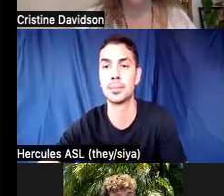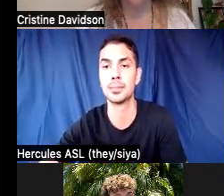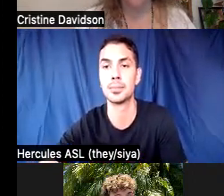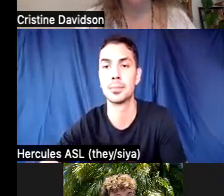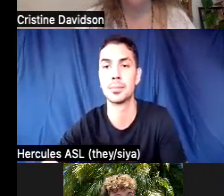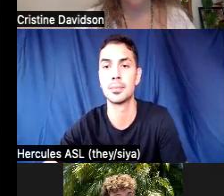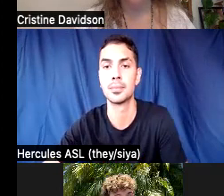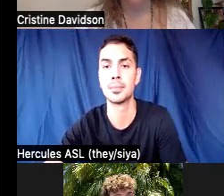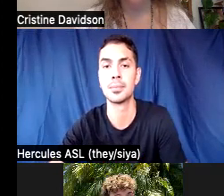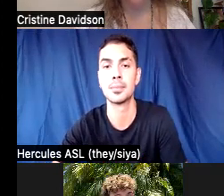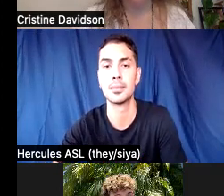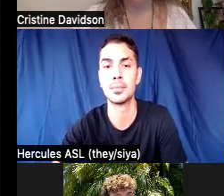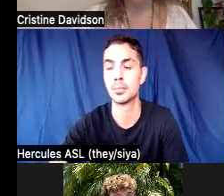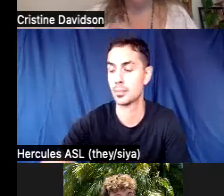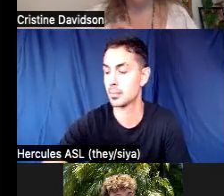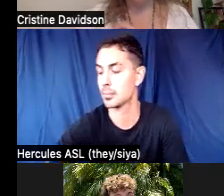So if